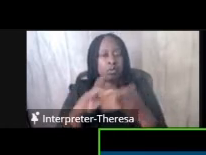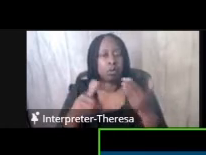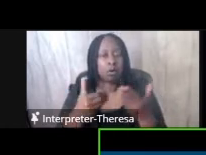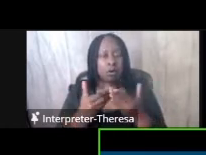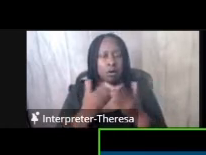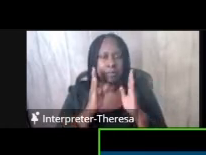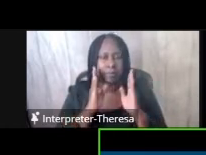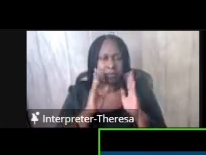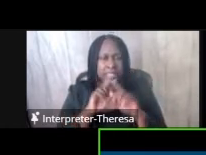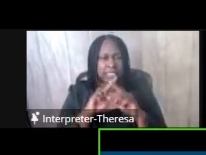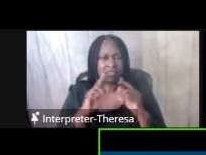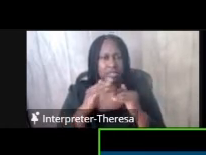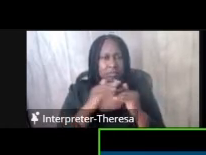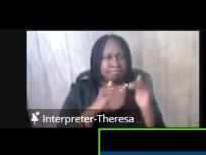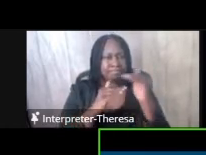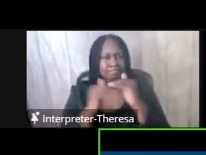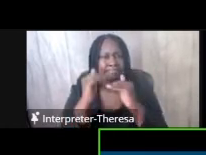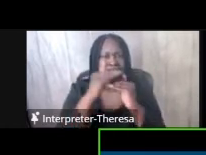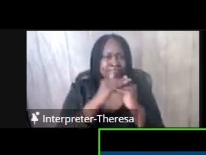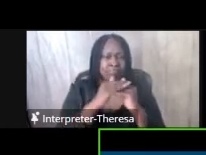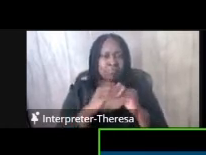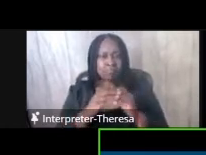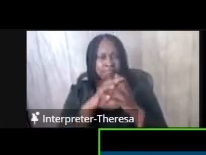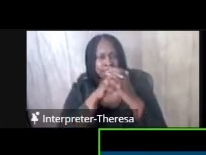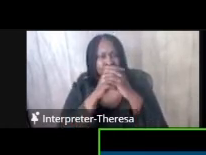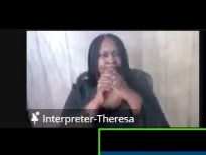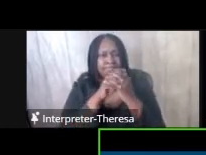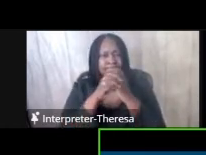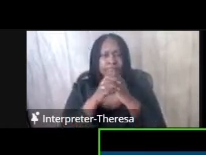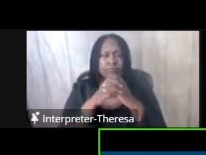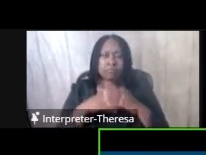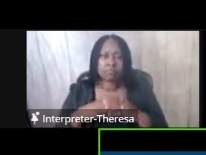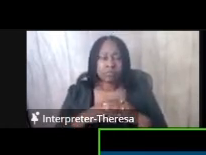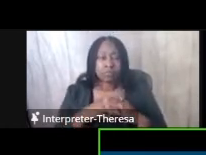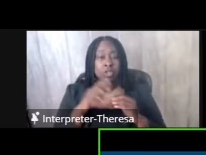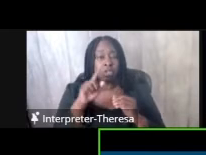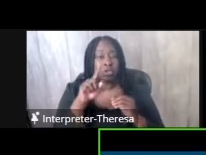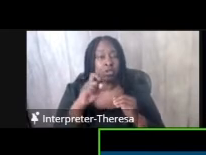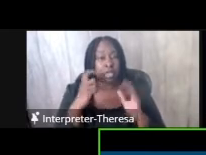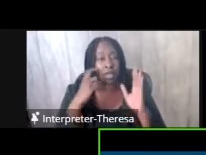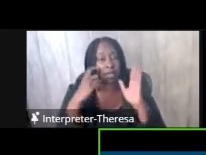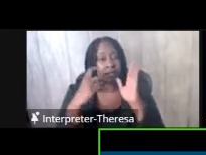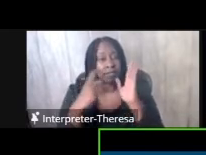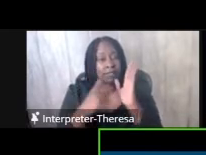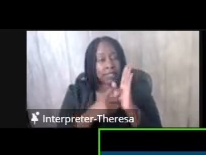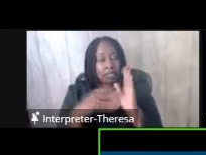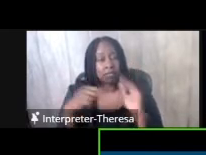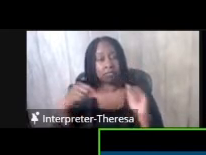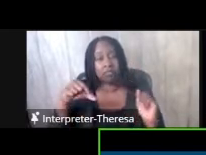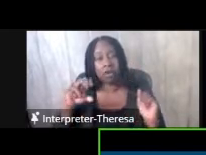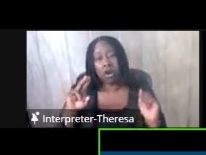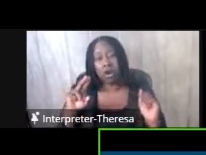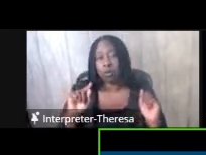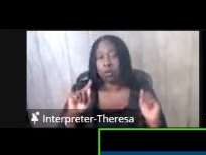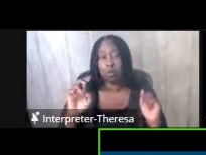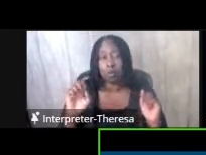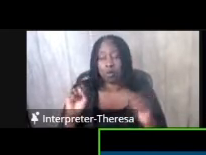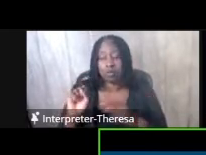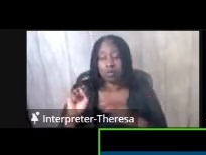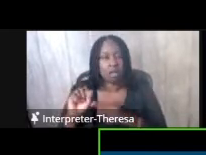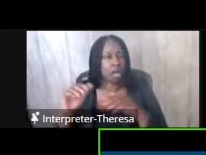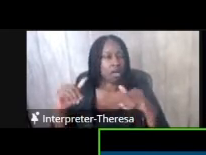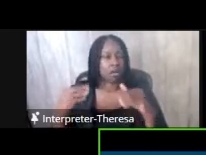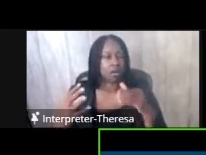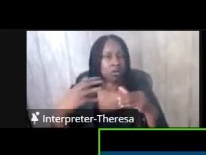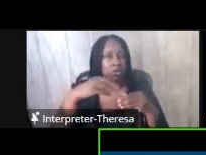That there are going to be opportunities today, for example, for you to identify quotes that haven't found a home in a profile, but we want to hold on to and probably build a profile around,